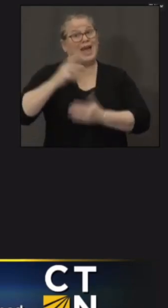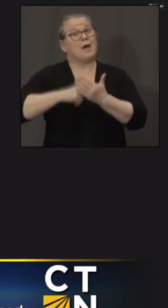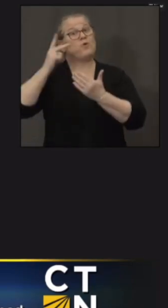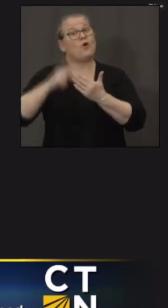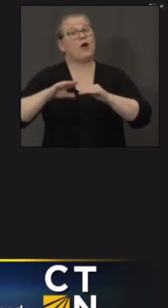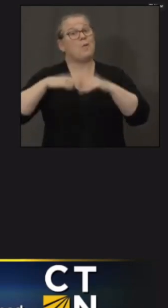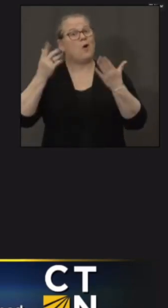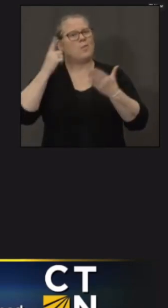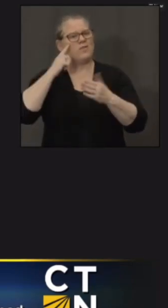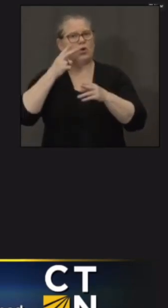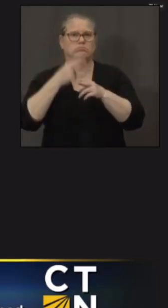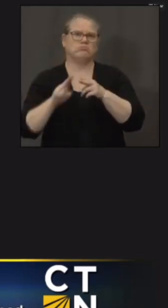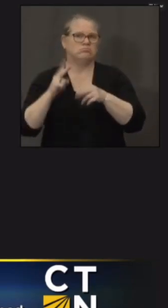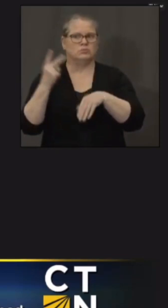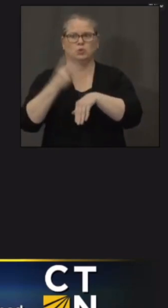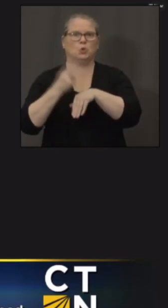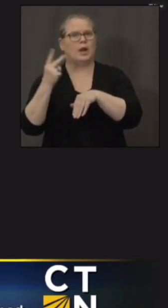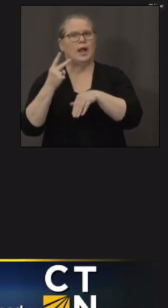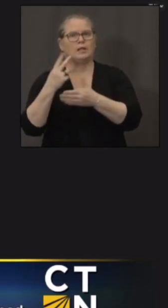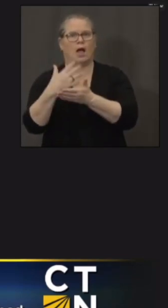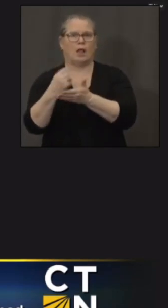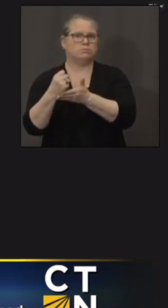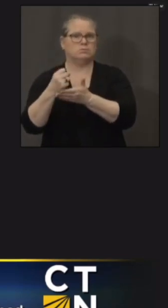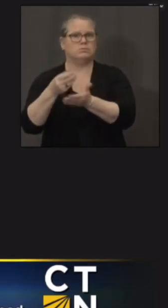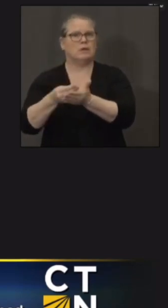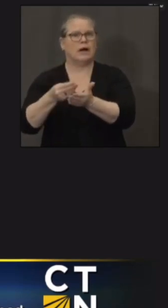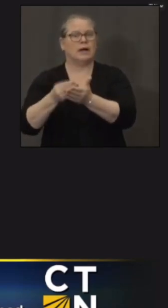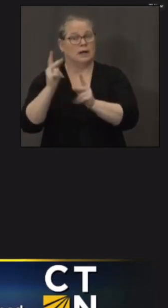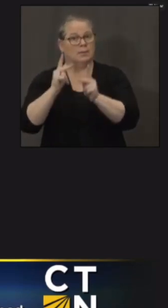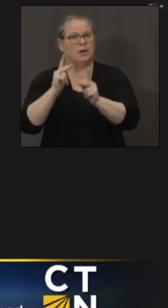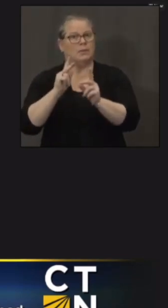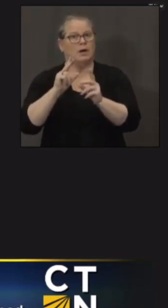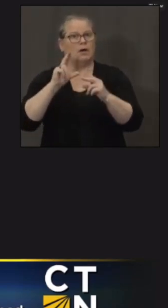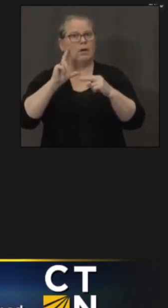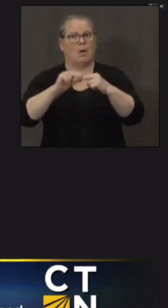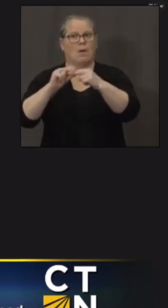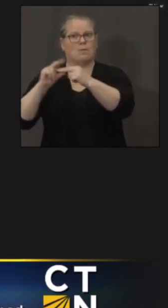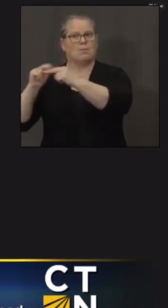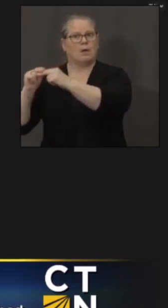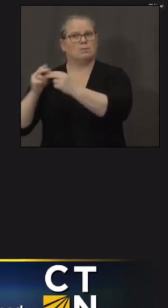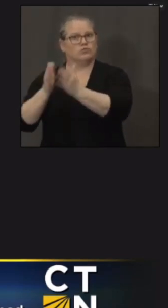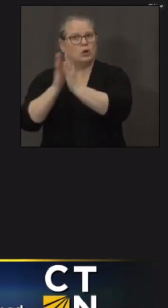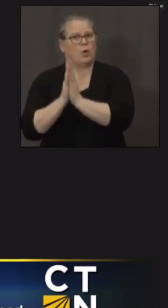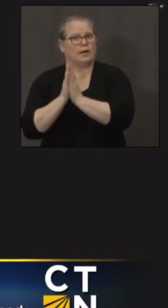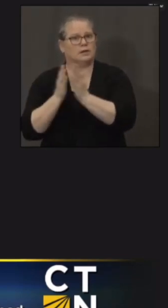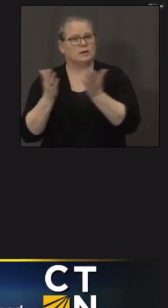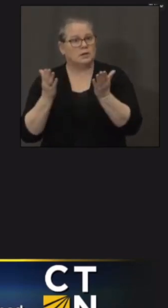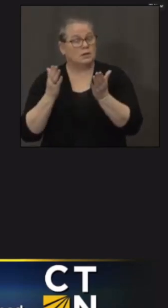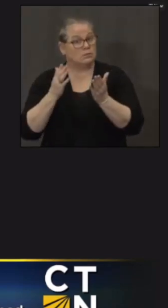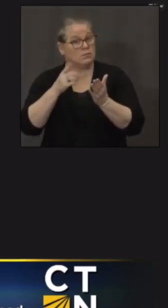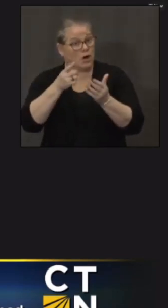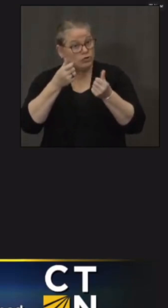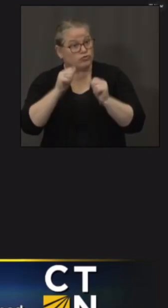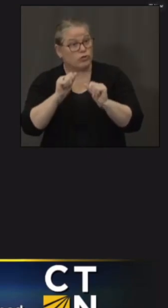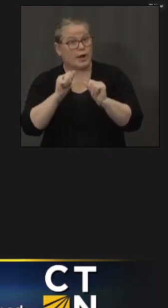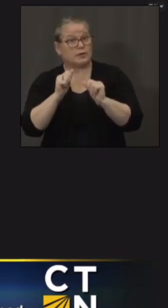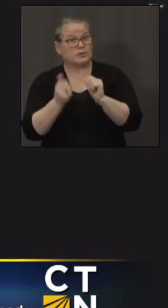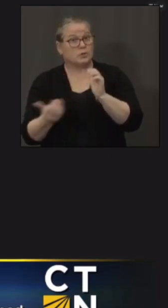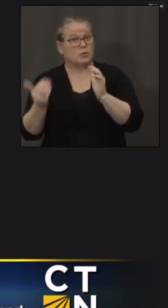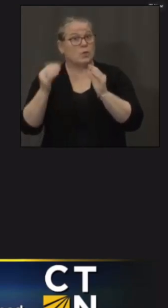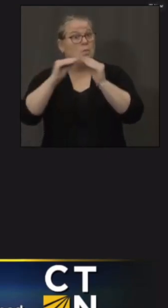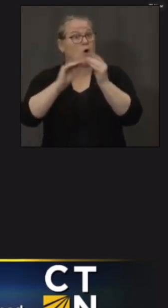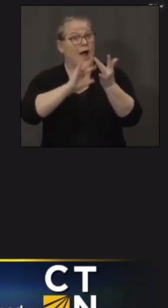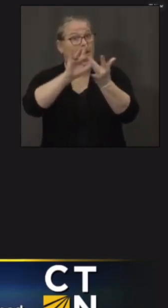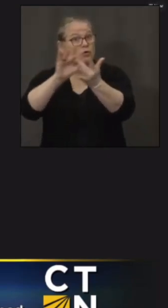met about 1/4 of all the requests. You've tried to expand the outreach on the shared